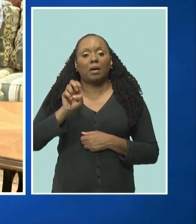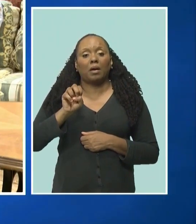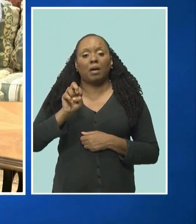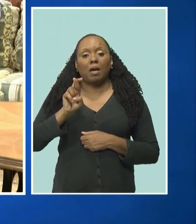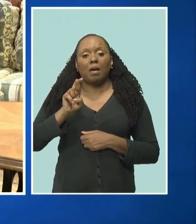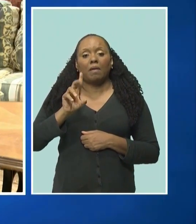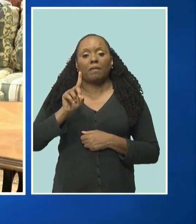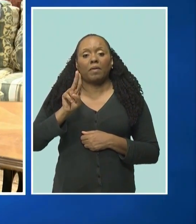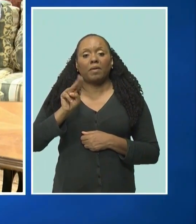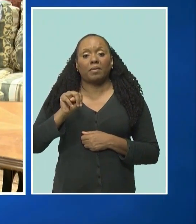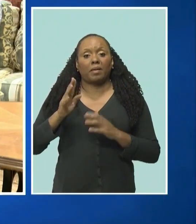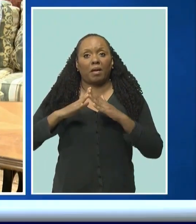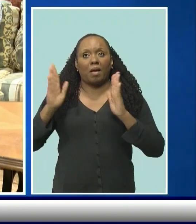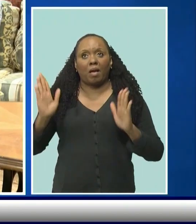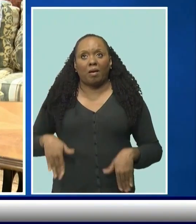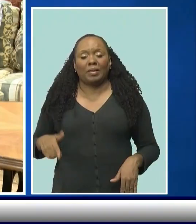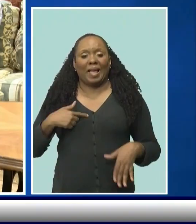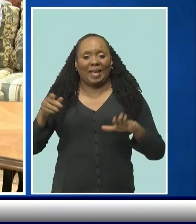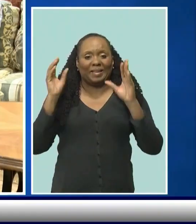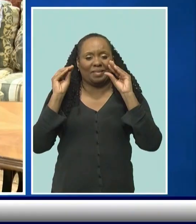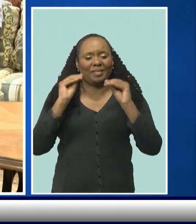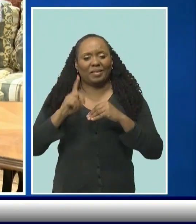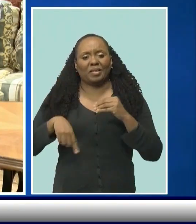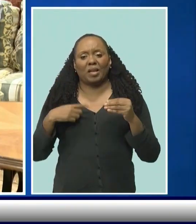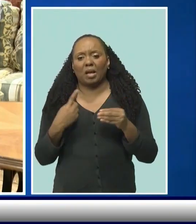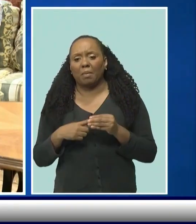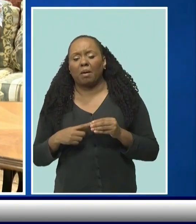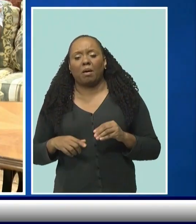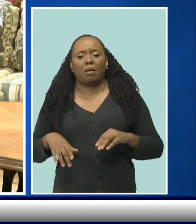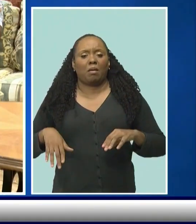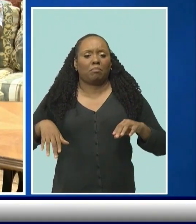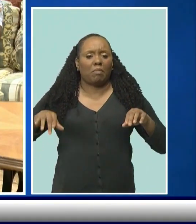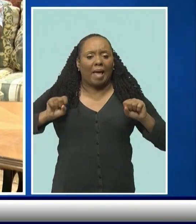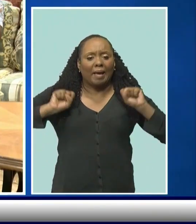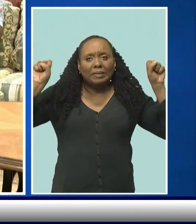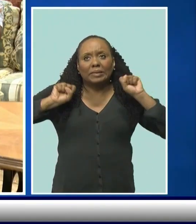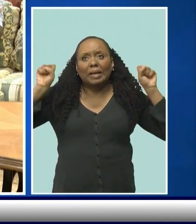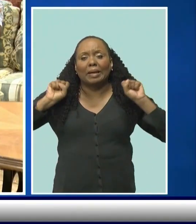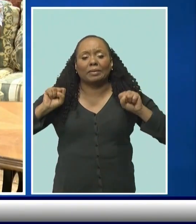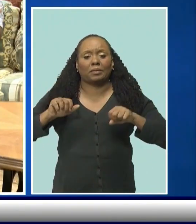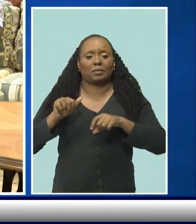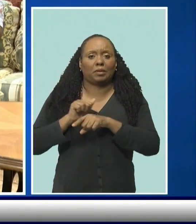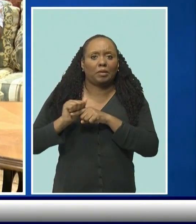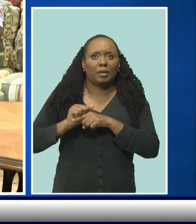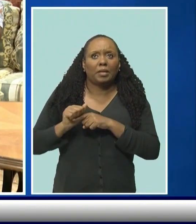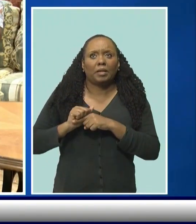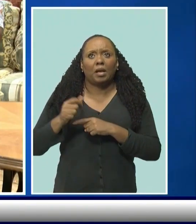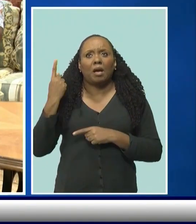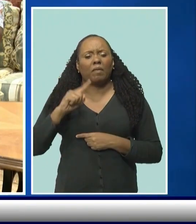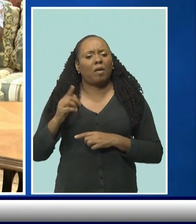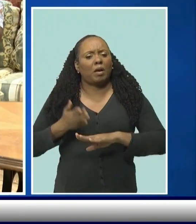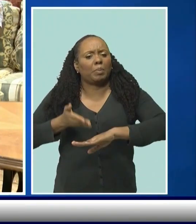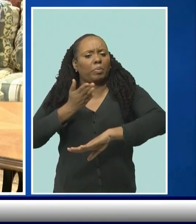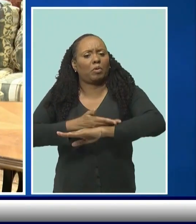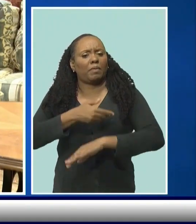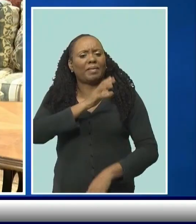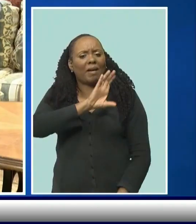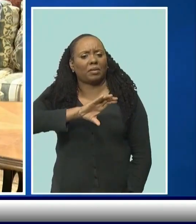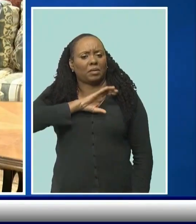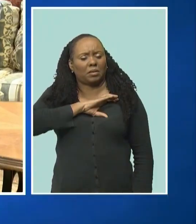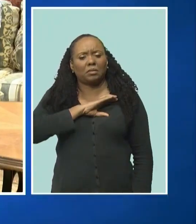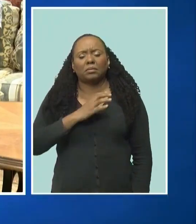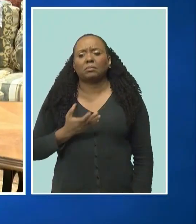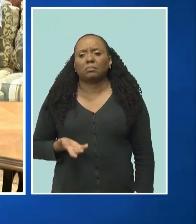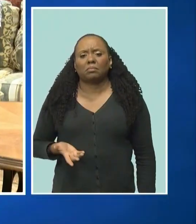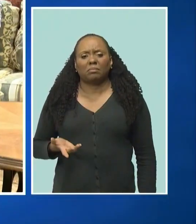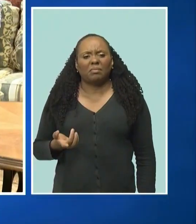military stuff like exercise training and stuff, and to build character. And it was going well. And I think that we need something like a